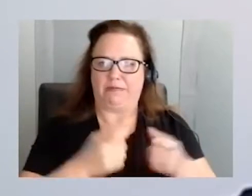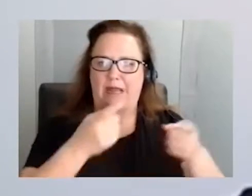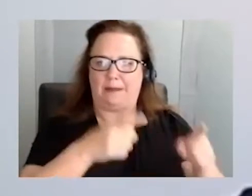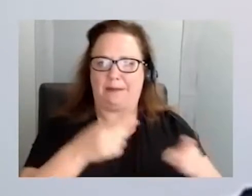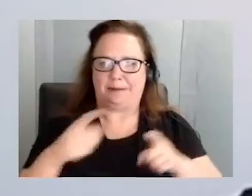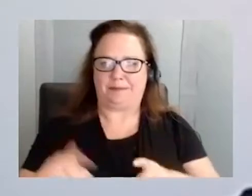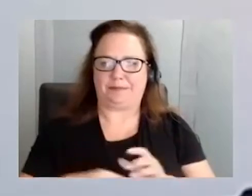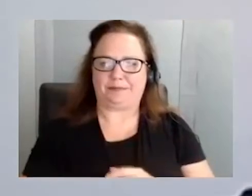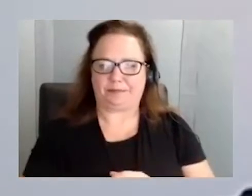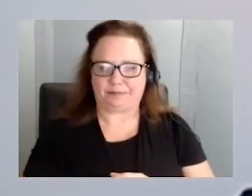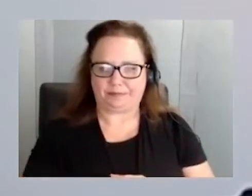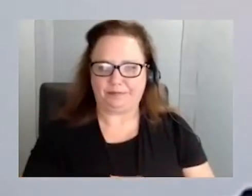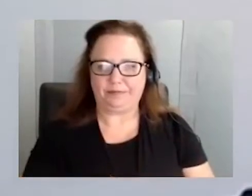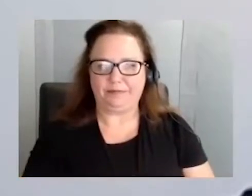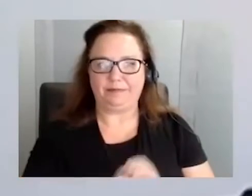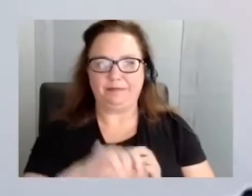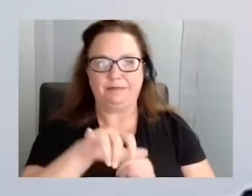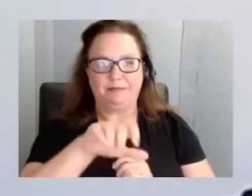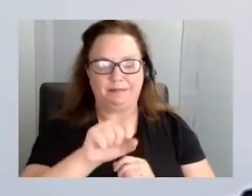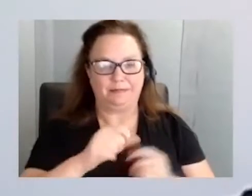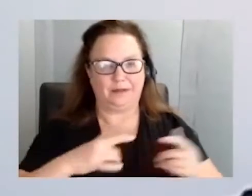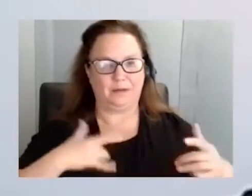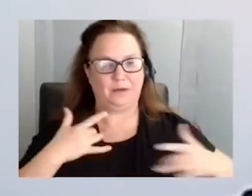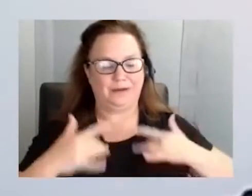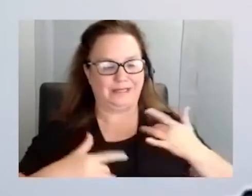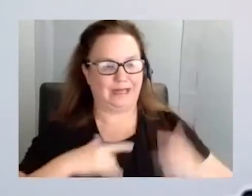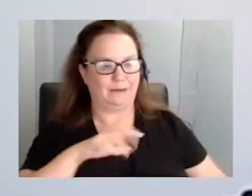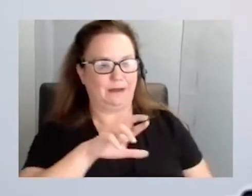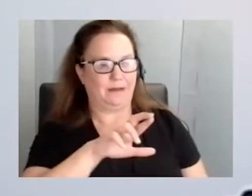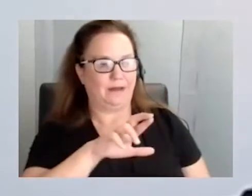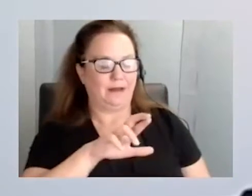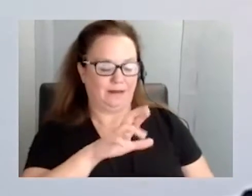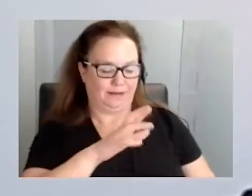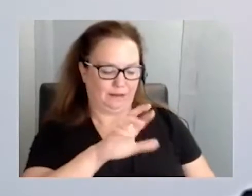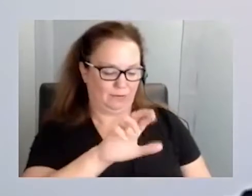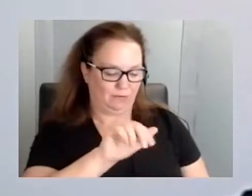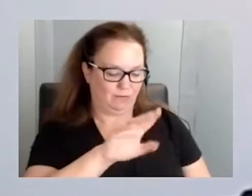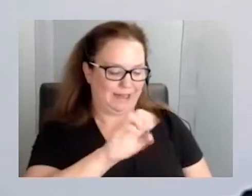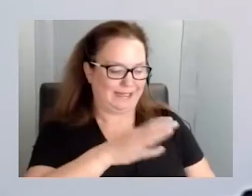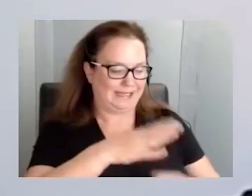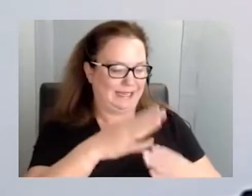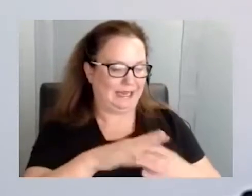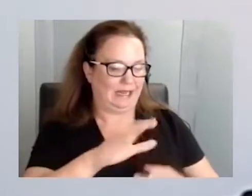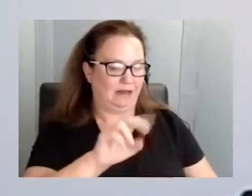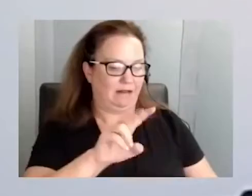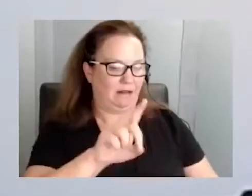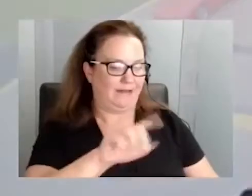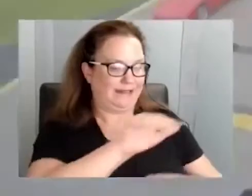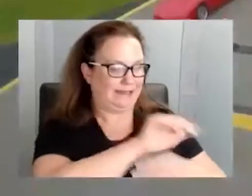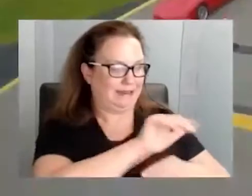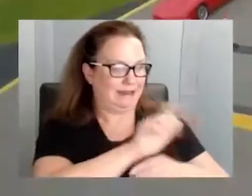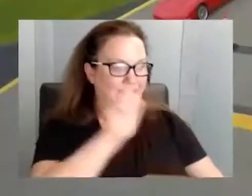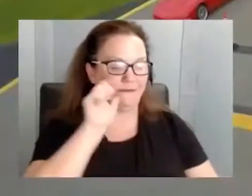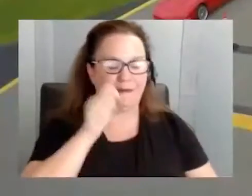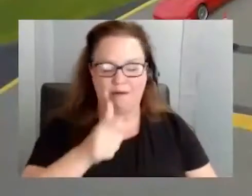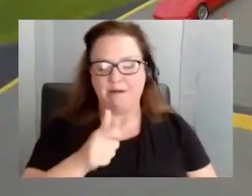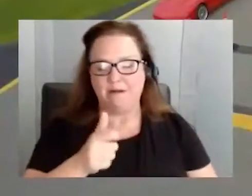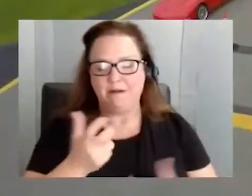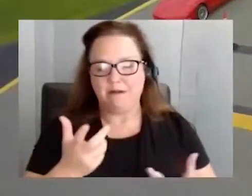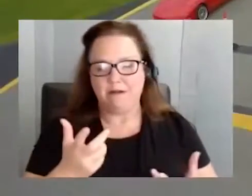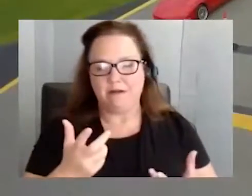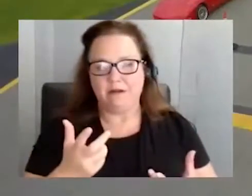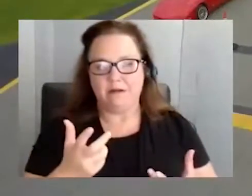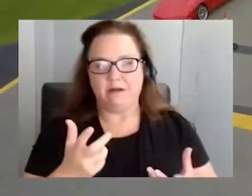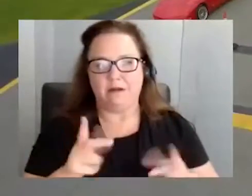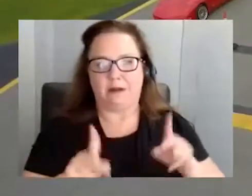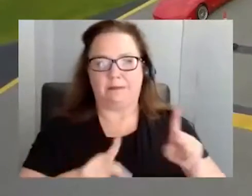That's right. Thank you. So we're excited about the Race to End COVID event. It's going to be happening tonight and tomorrow. So basically,